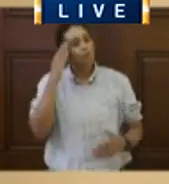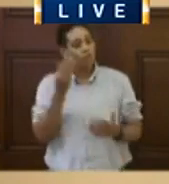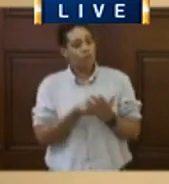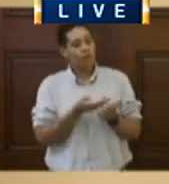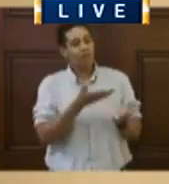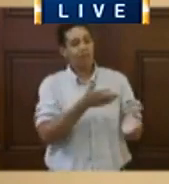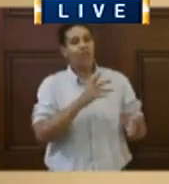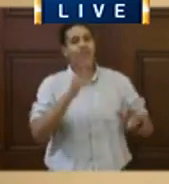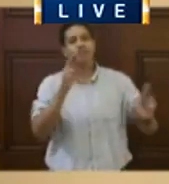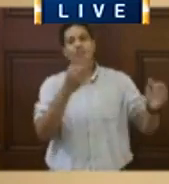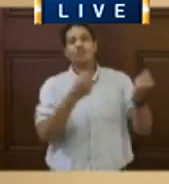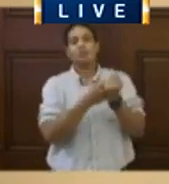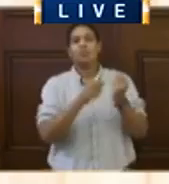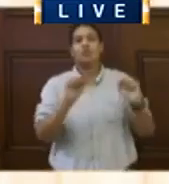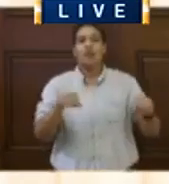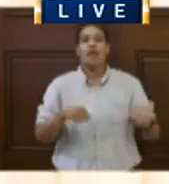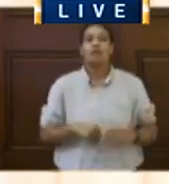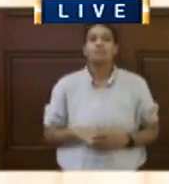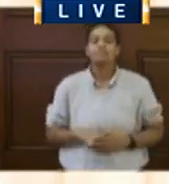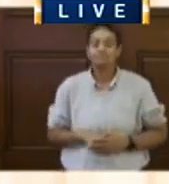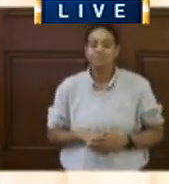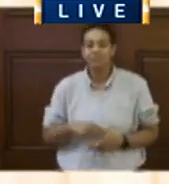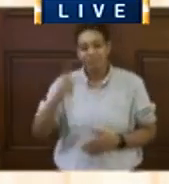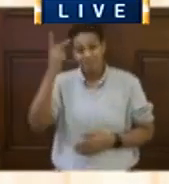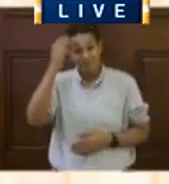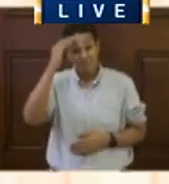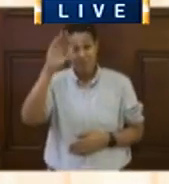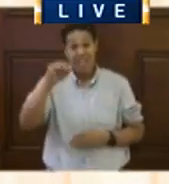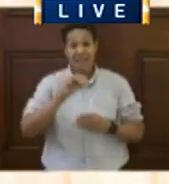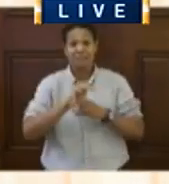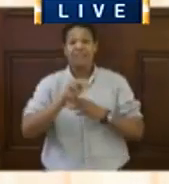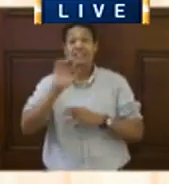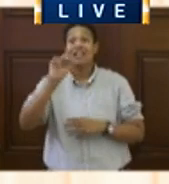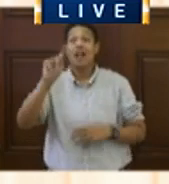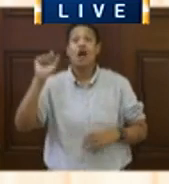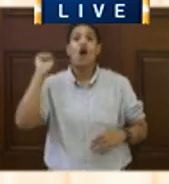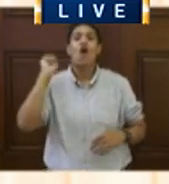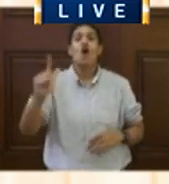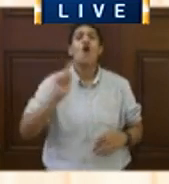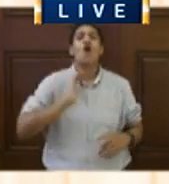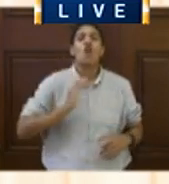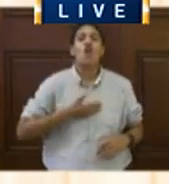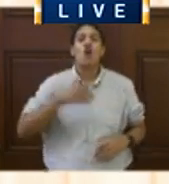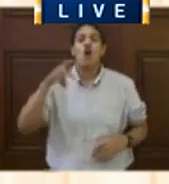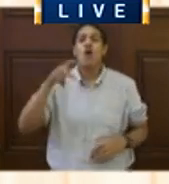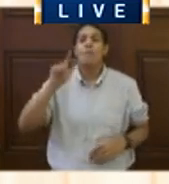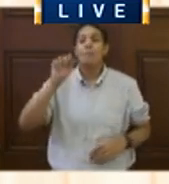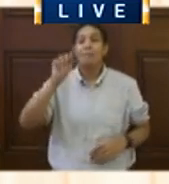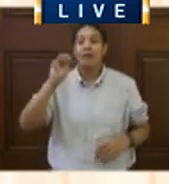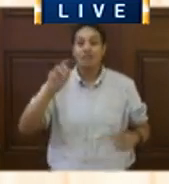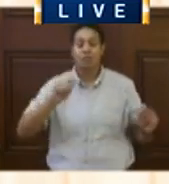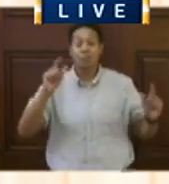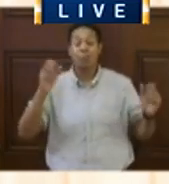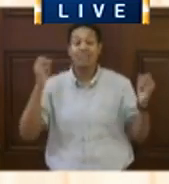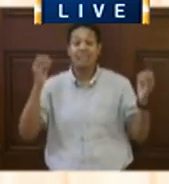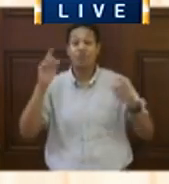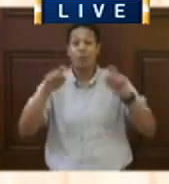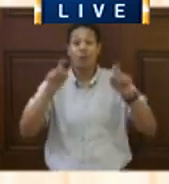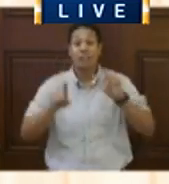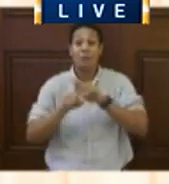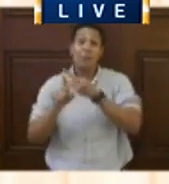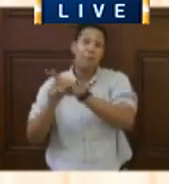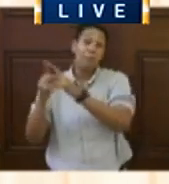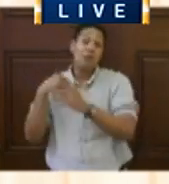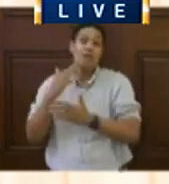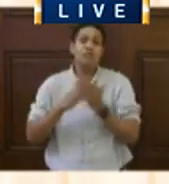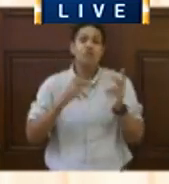Prime Minister and Minister Clark. I will tell you that all our platforms have several questions as well, and we do have some persons who are